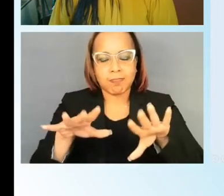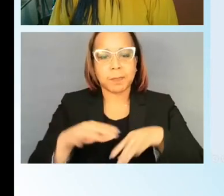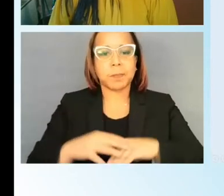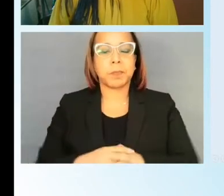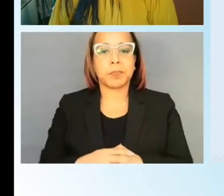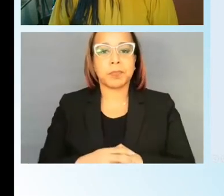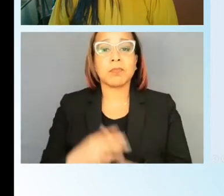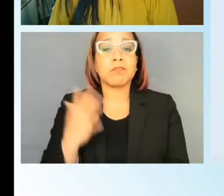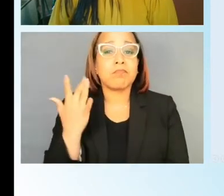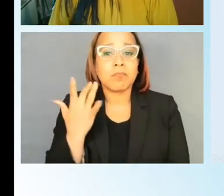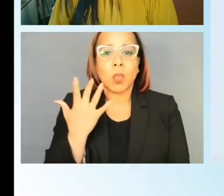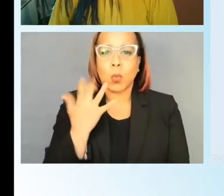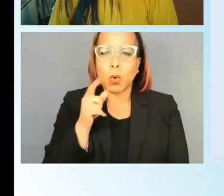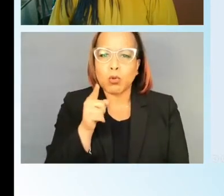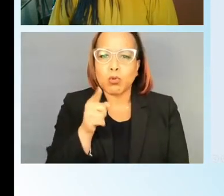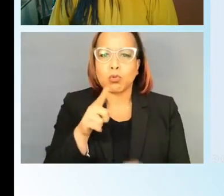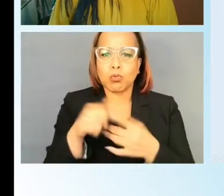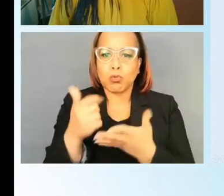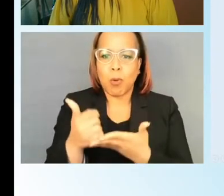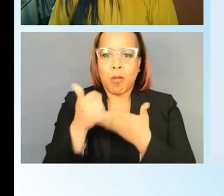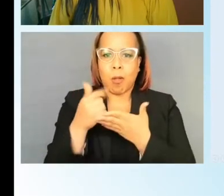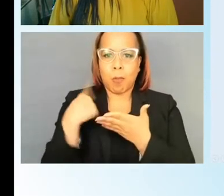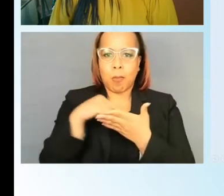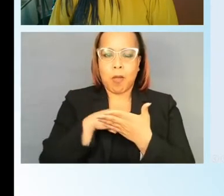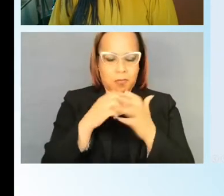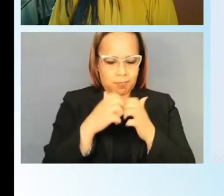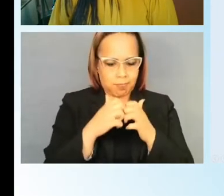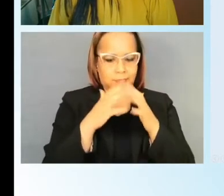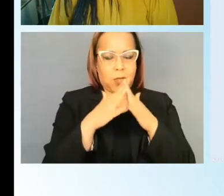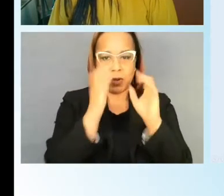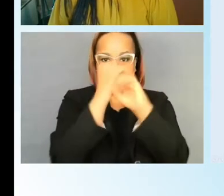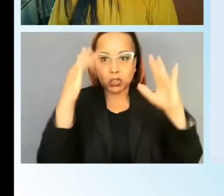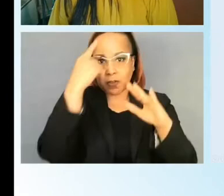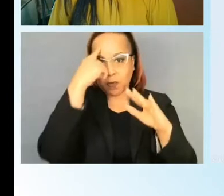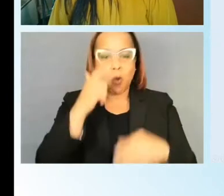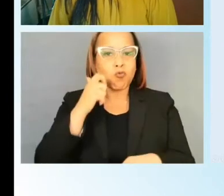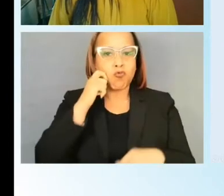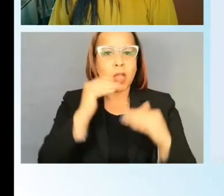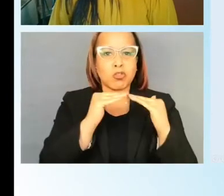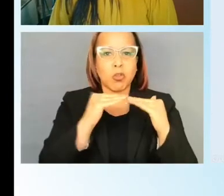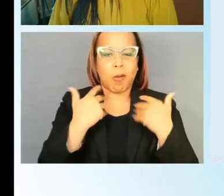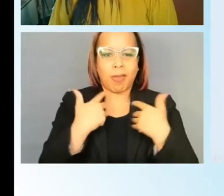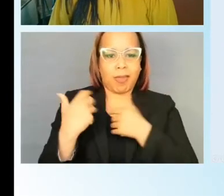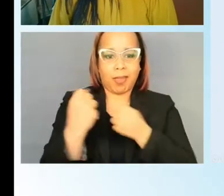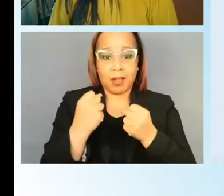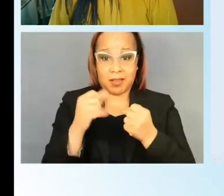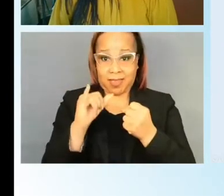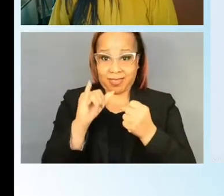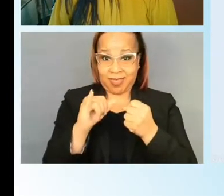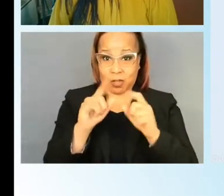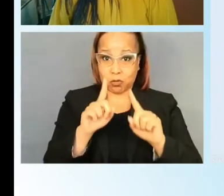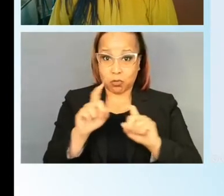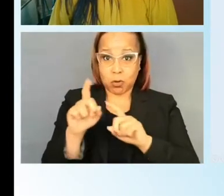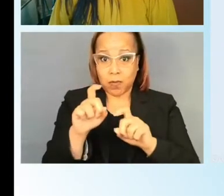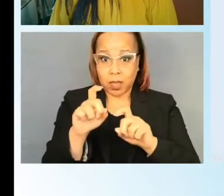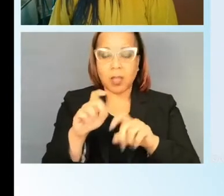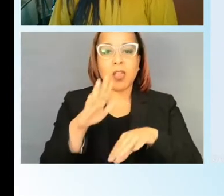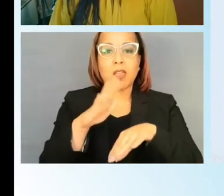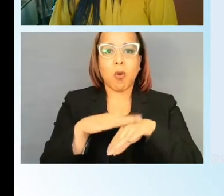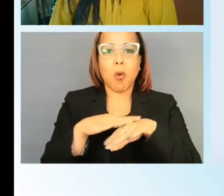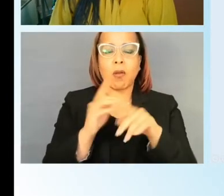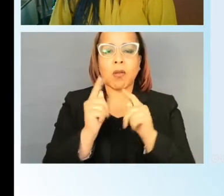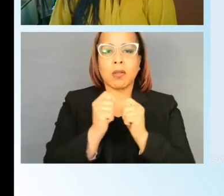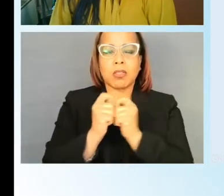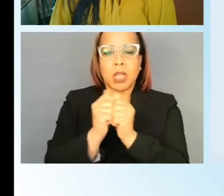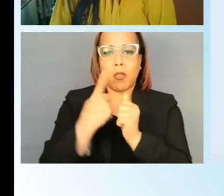because we want you to help us build a vision for racial healing. And so that survey is on the Together We Heal